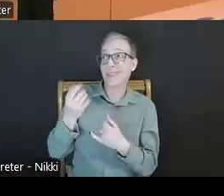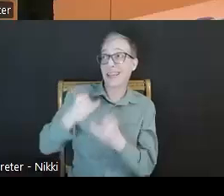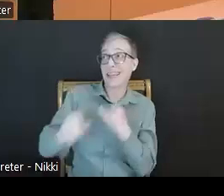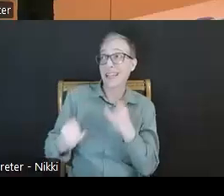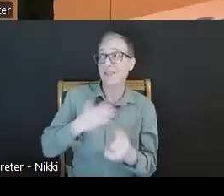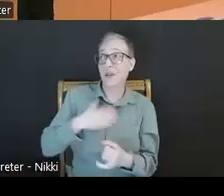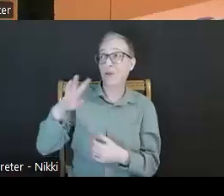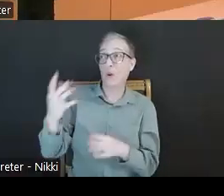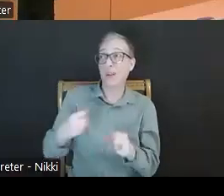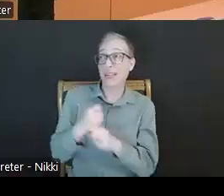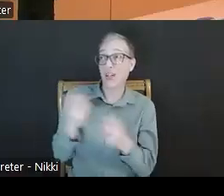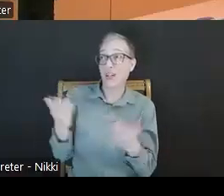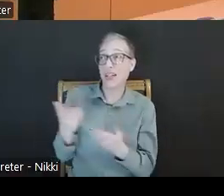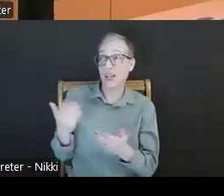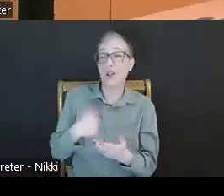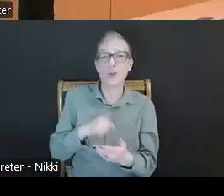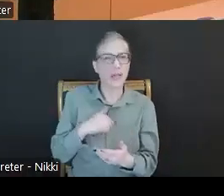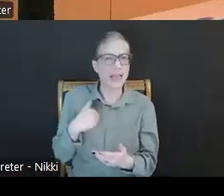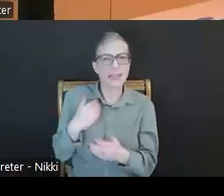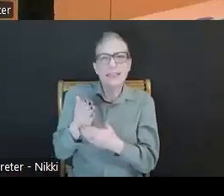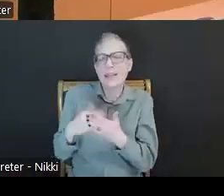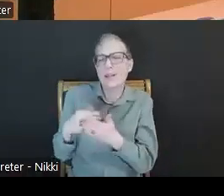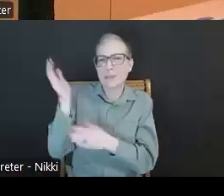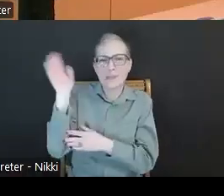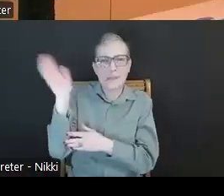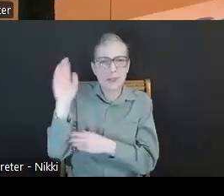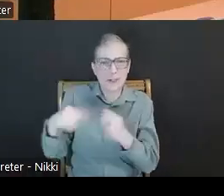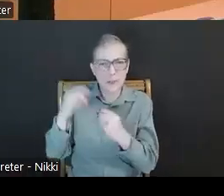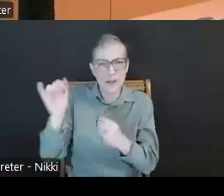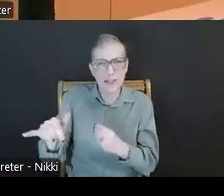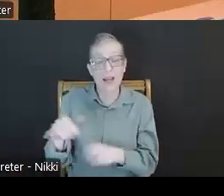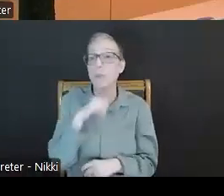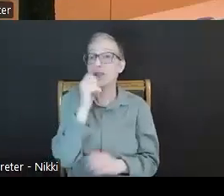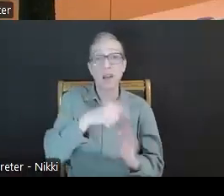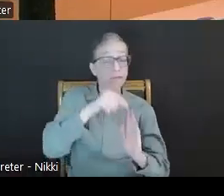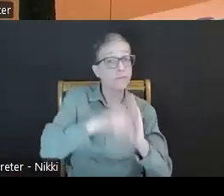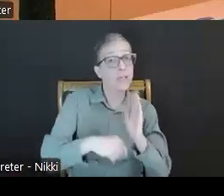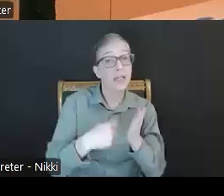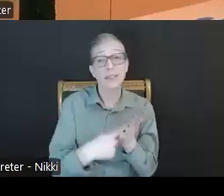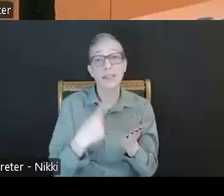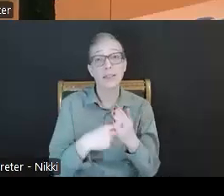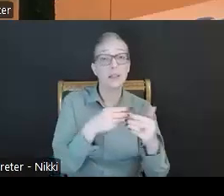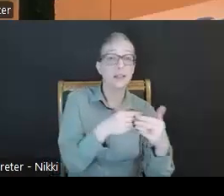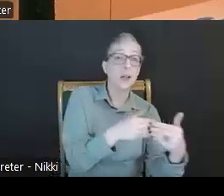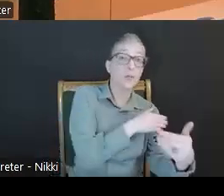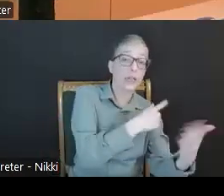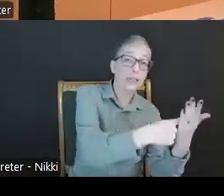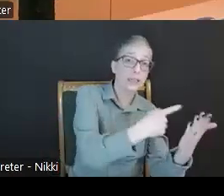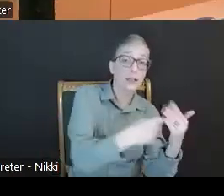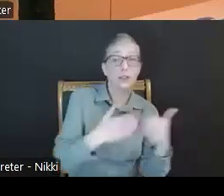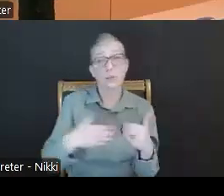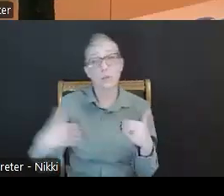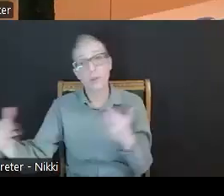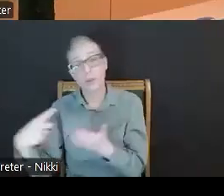we didn't really go into depth in terms of pre-session, post-session, or like, it was more so speak in first person kind of